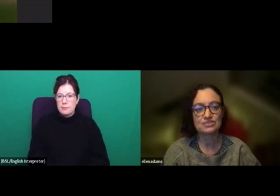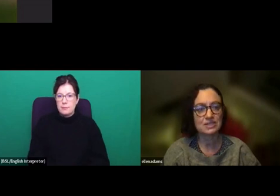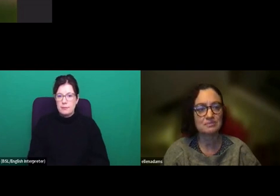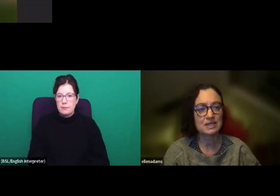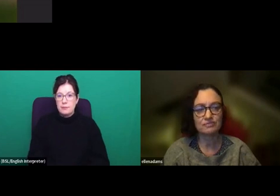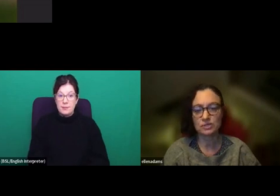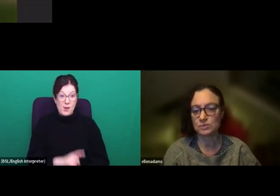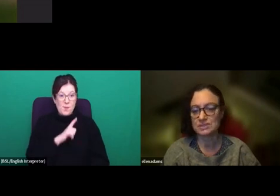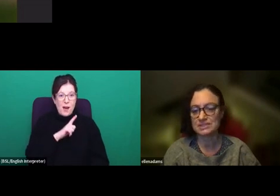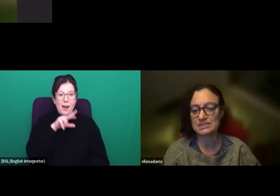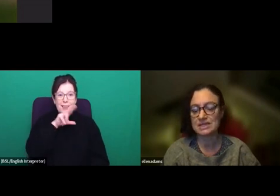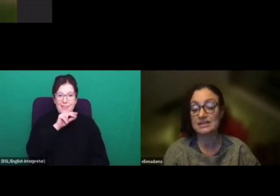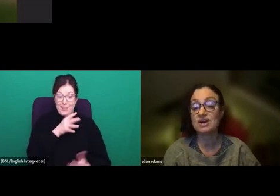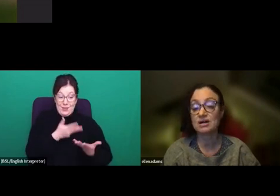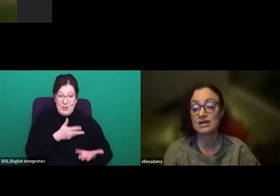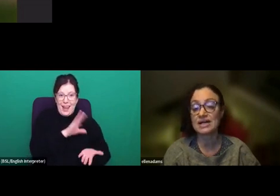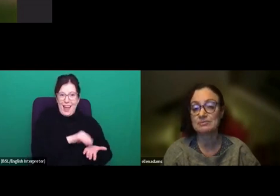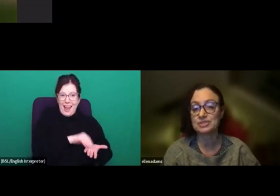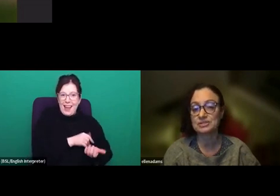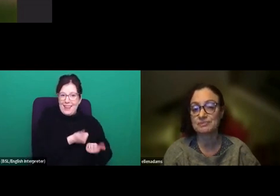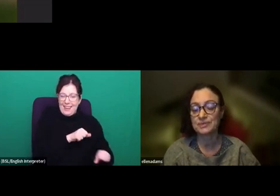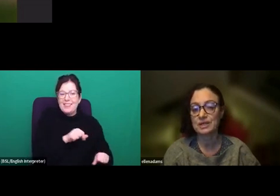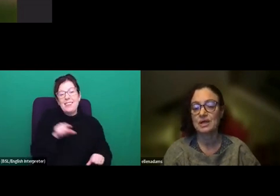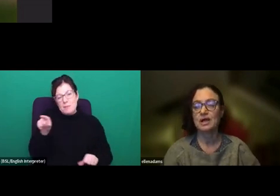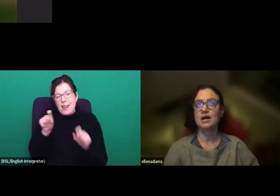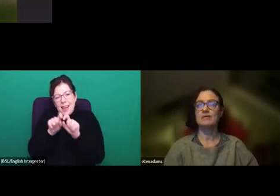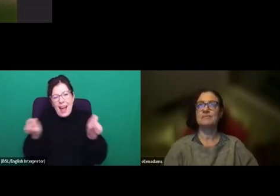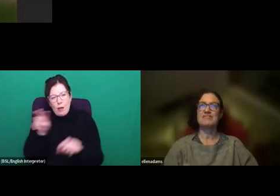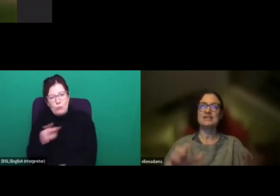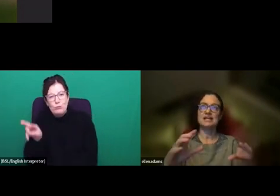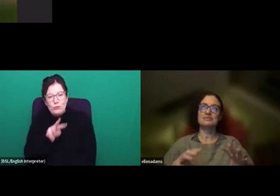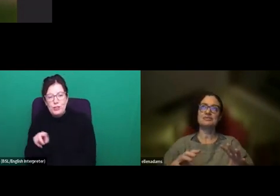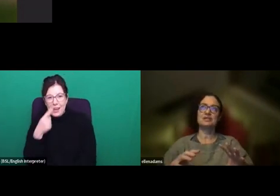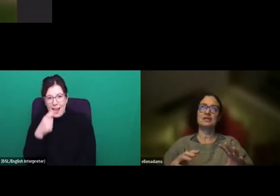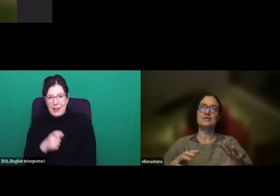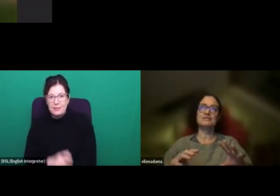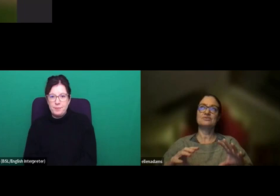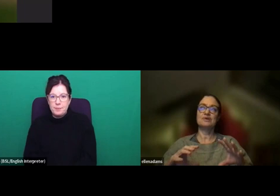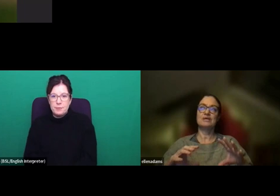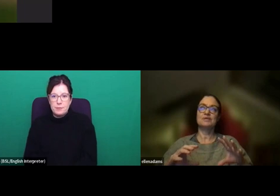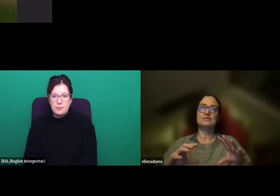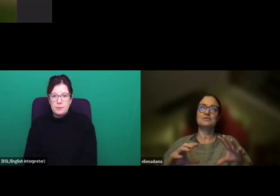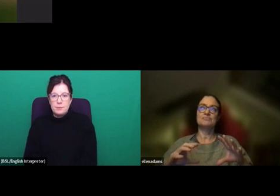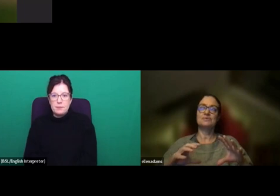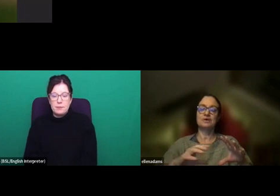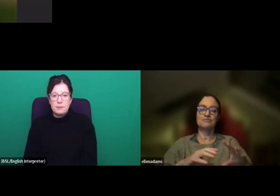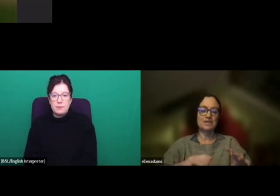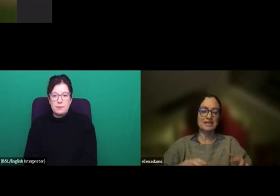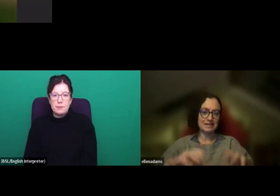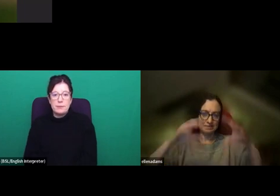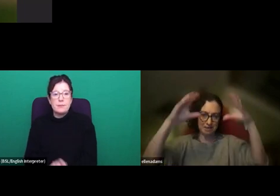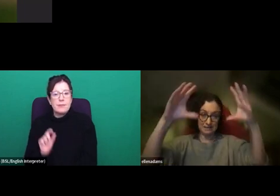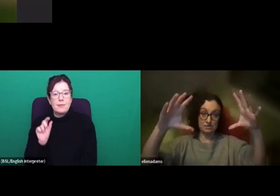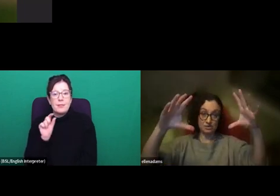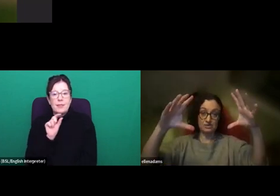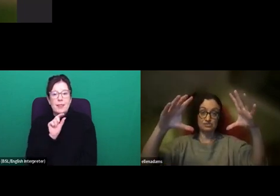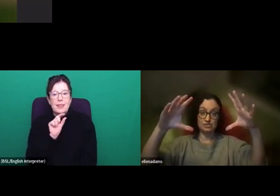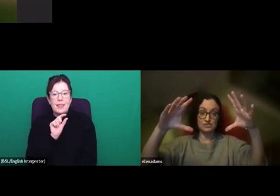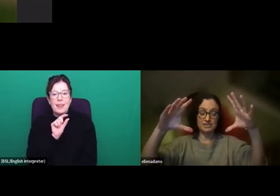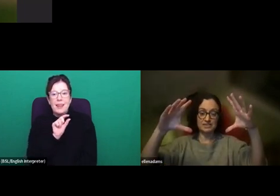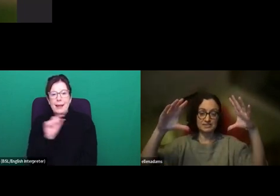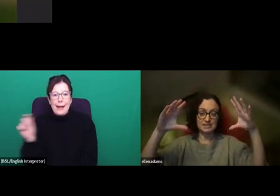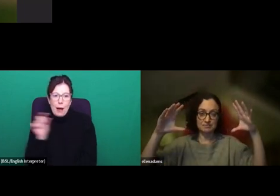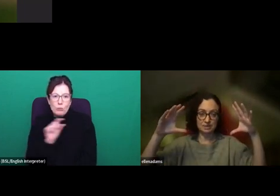was literally being recorded today. There are captions. Having captions alone isn't great because you can't read them and look